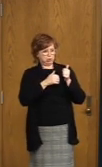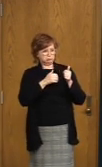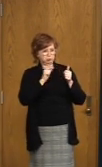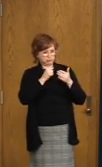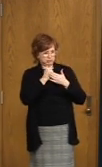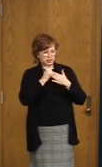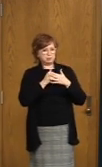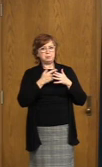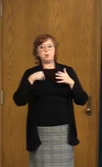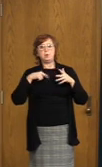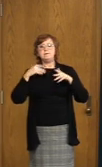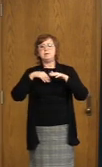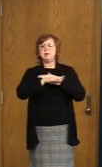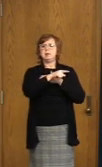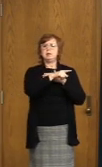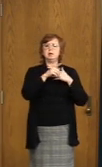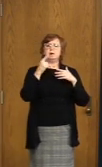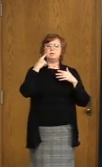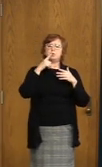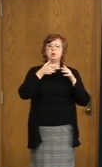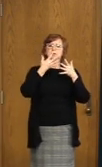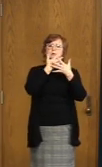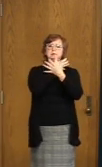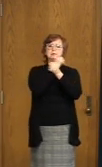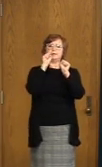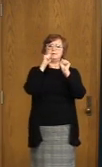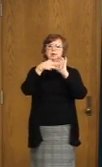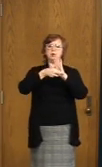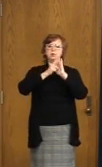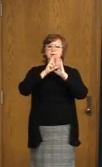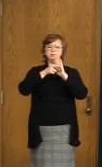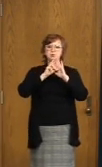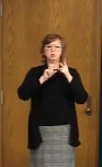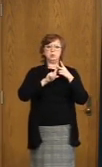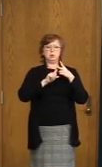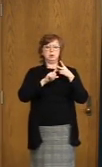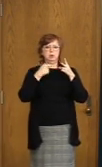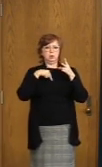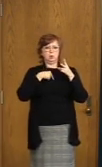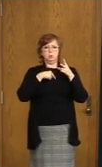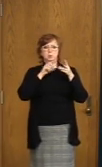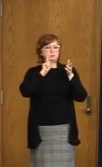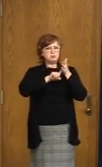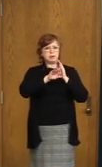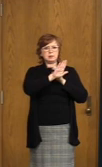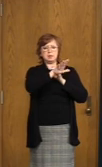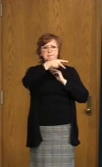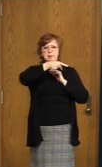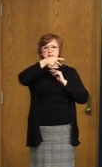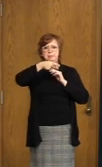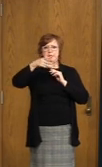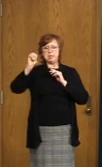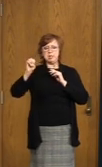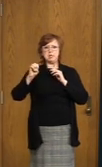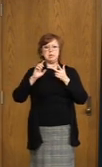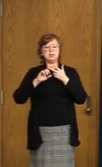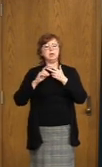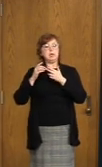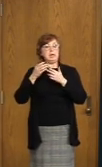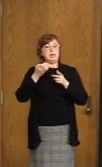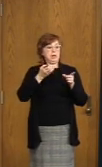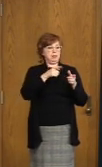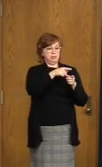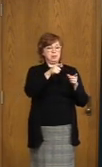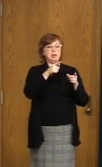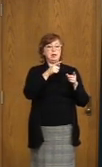safety reviews and supporting their use of PPE, as well as some small equipment that they need. We're loaning it to them now,